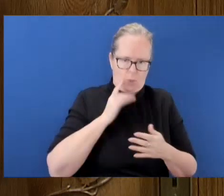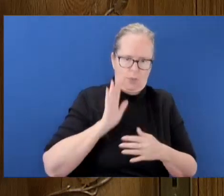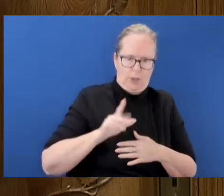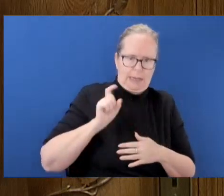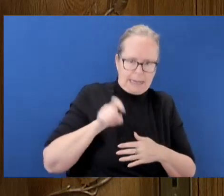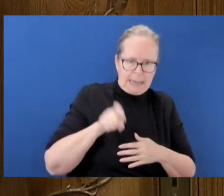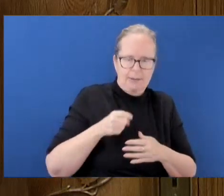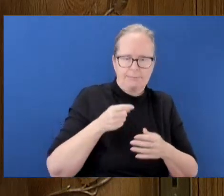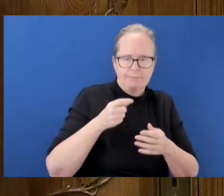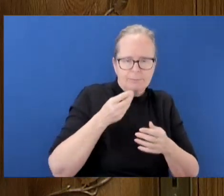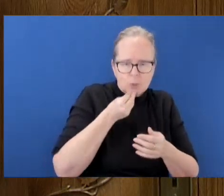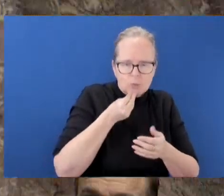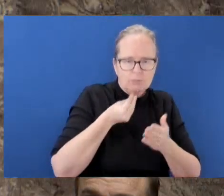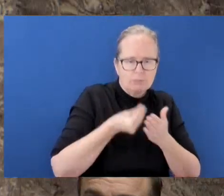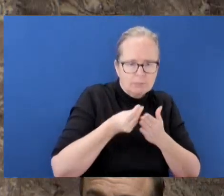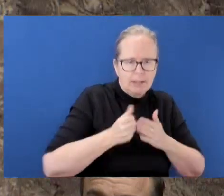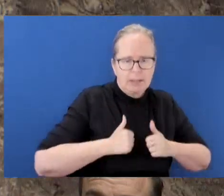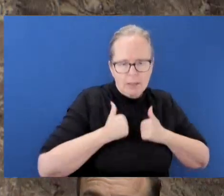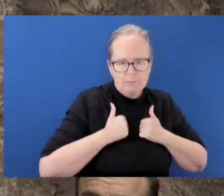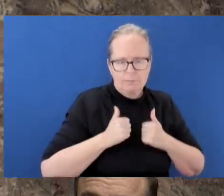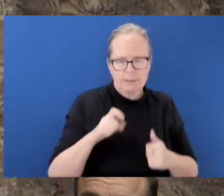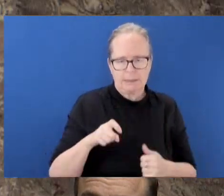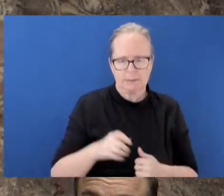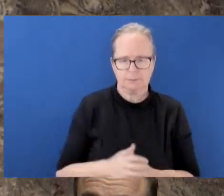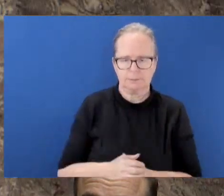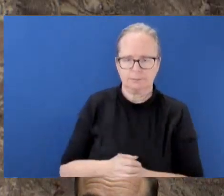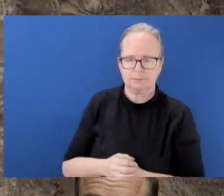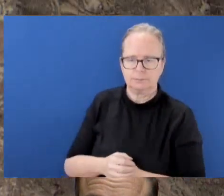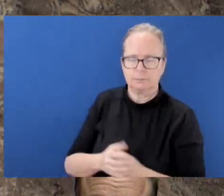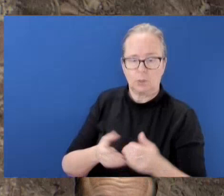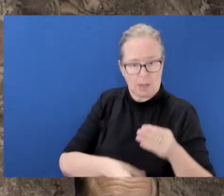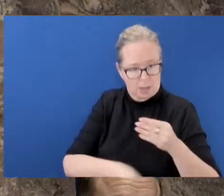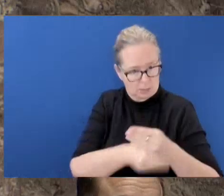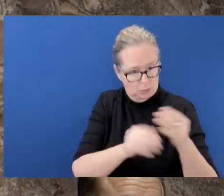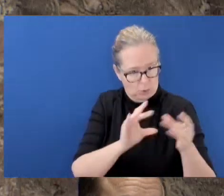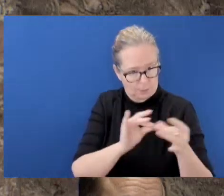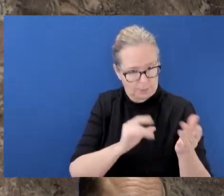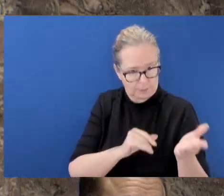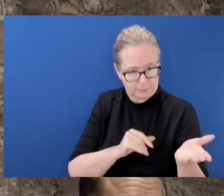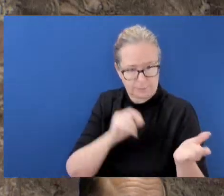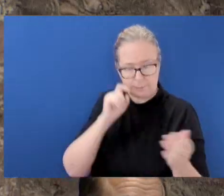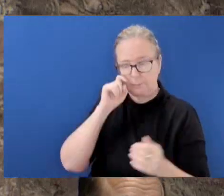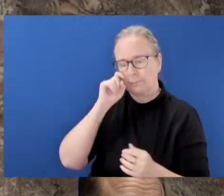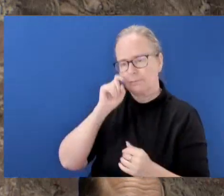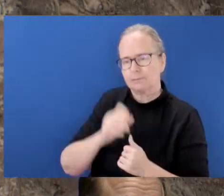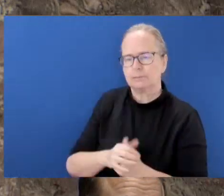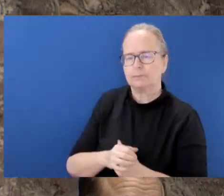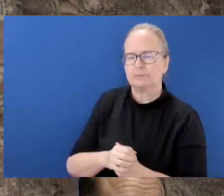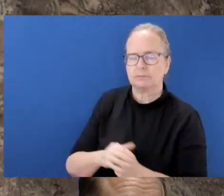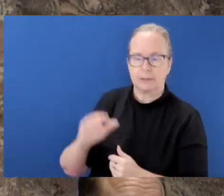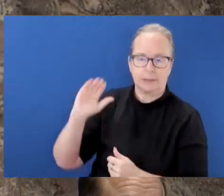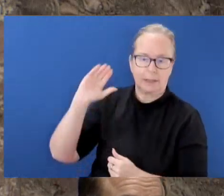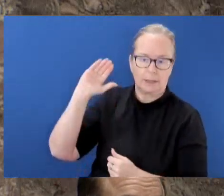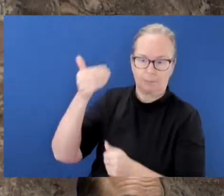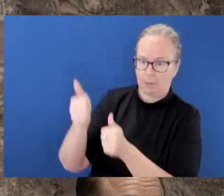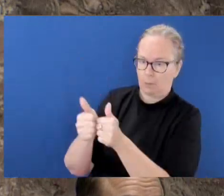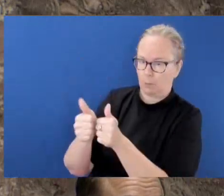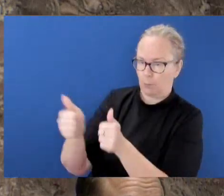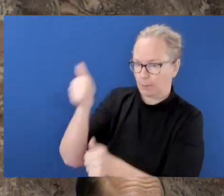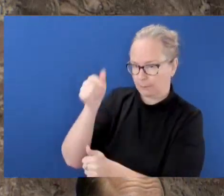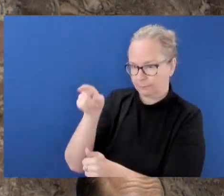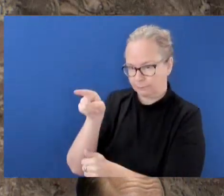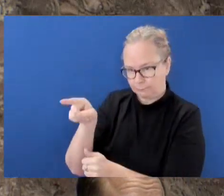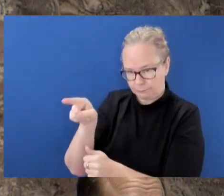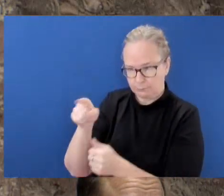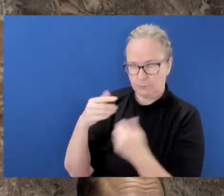Cariboo-Chilcotin supplemental. Well, thank you very much, Mr. Speaker. It would appear that the Premier and, of course, this minister agree, but the